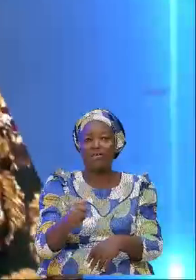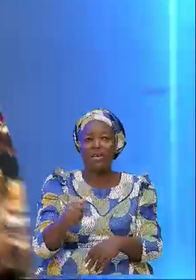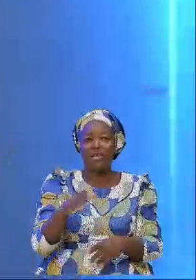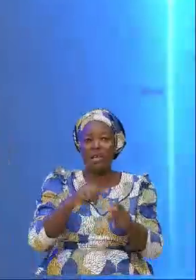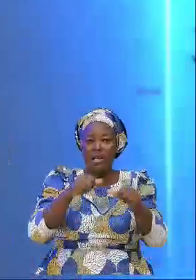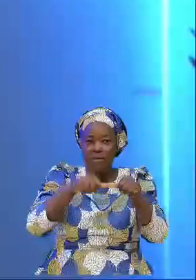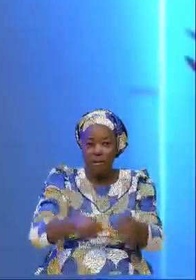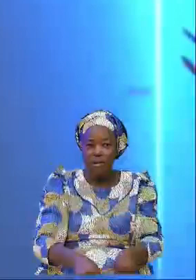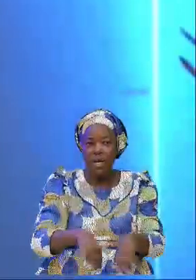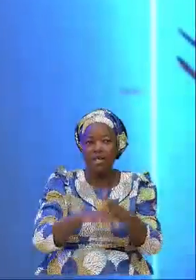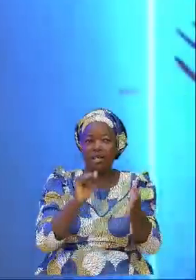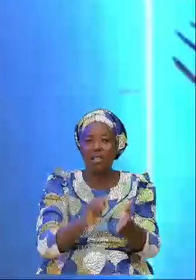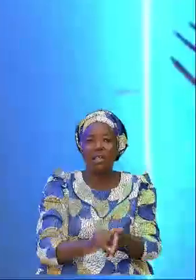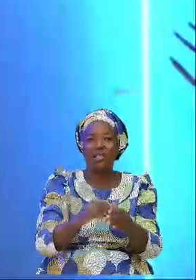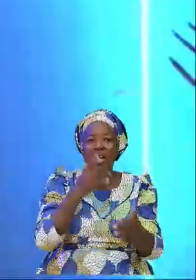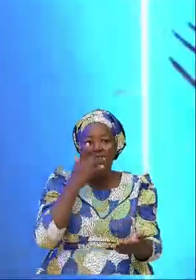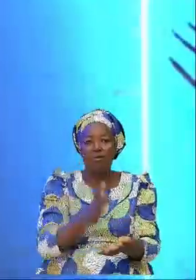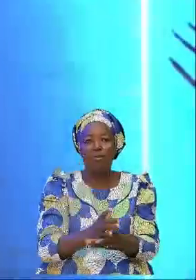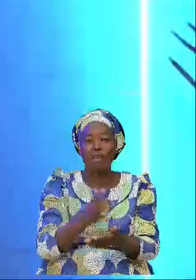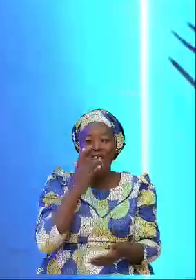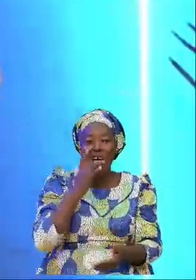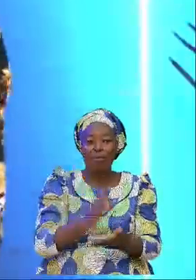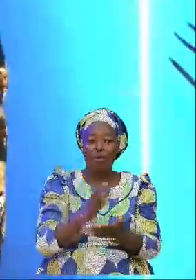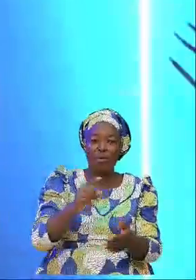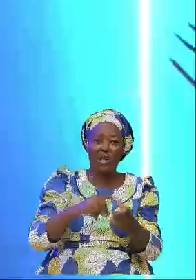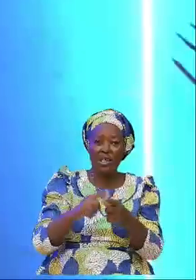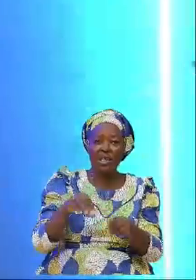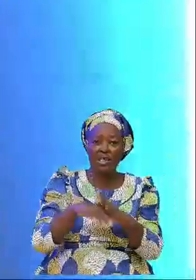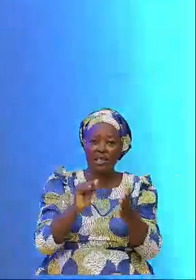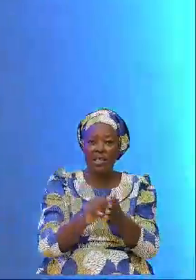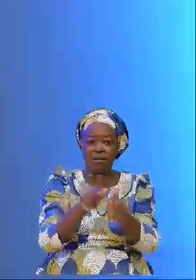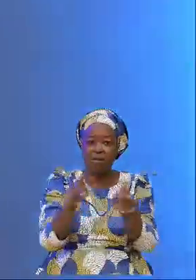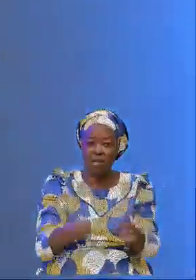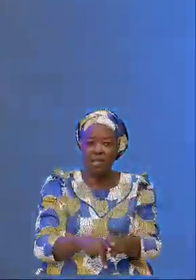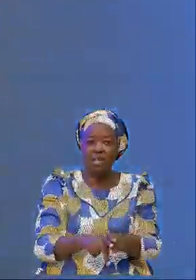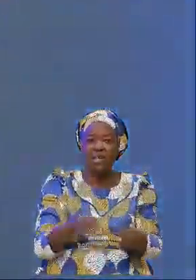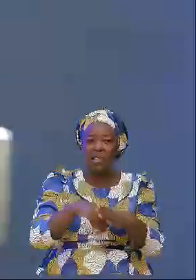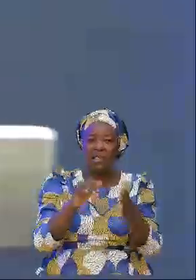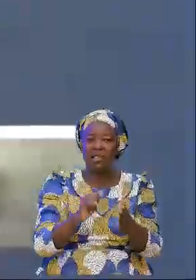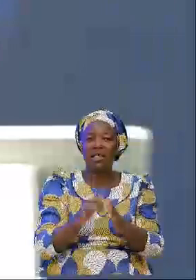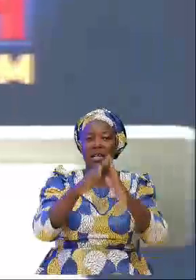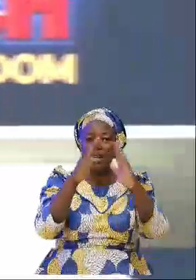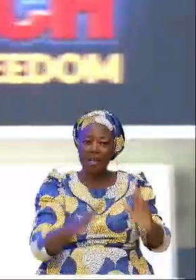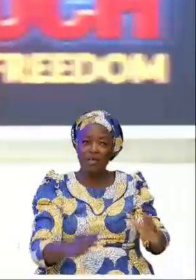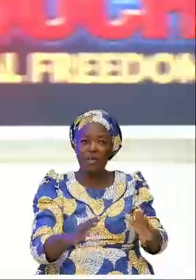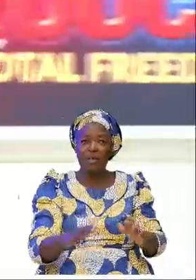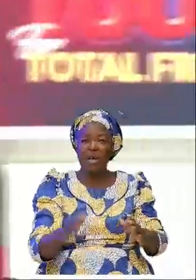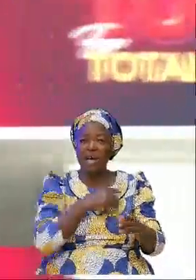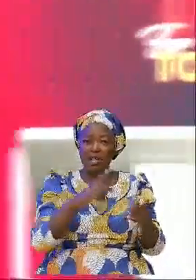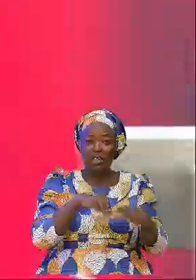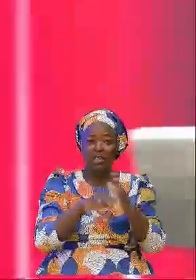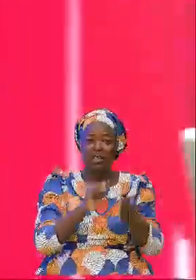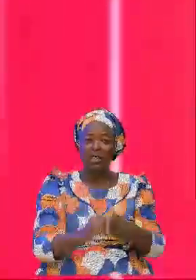for the mosquitoes. He keepeth himself. He remains in that bottle, in that shield,